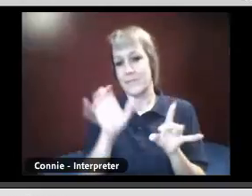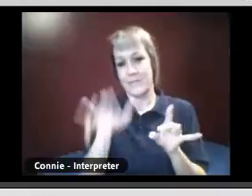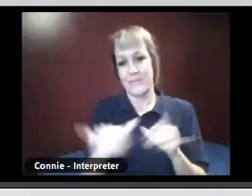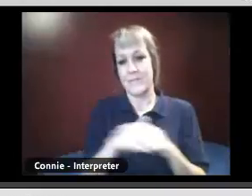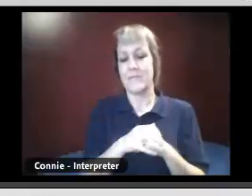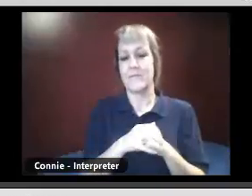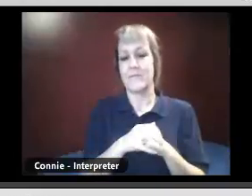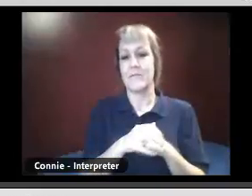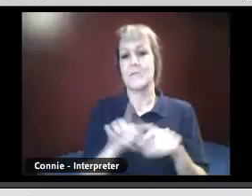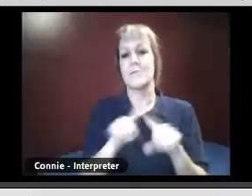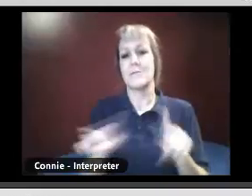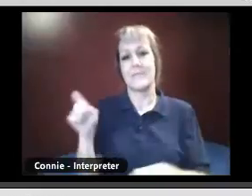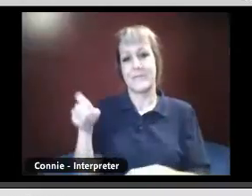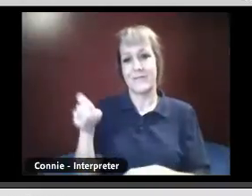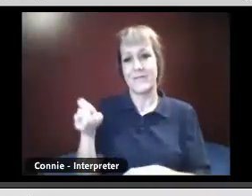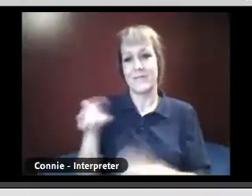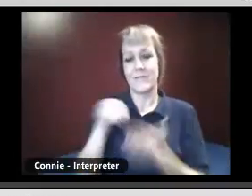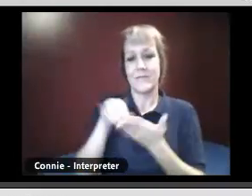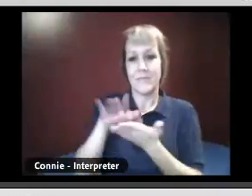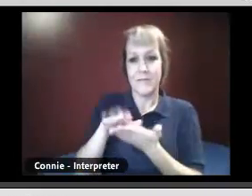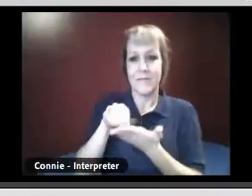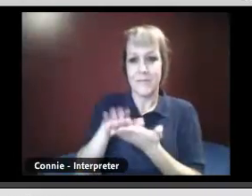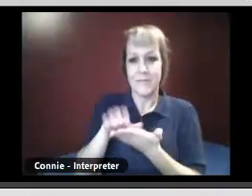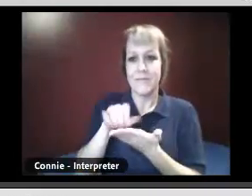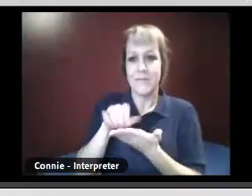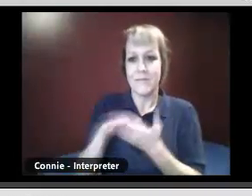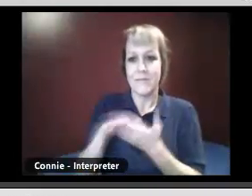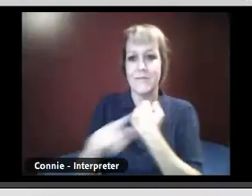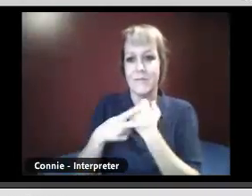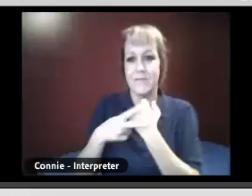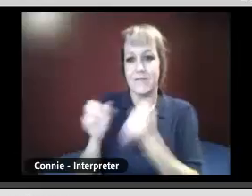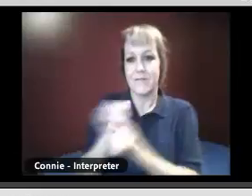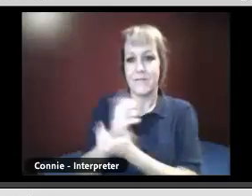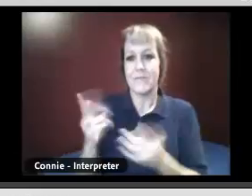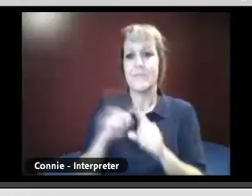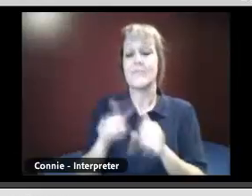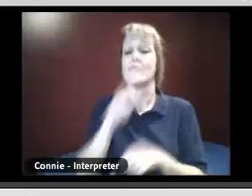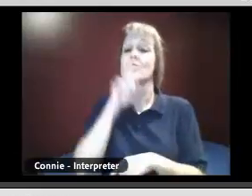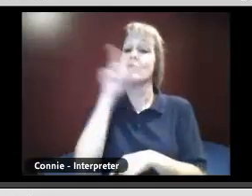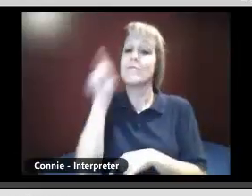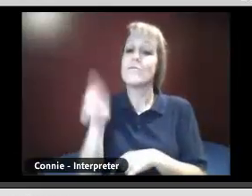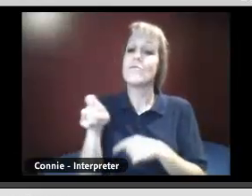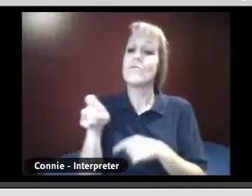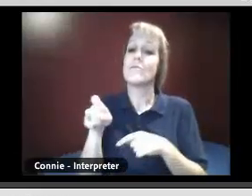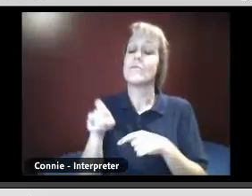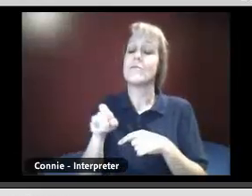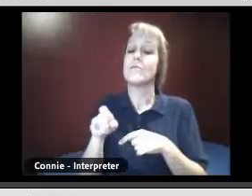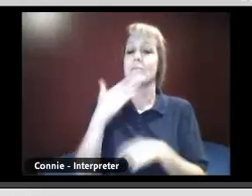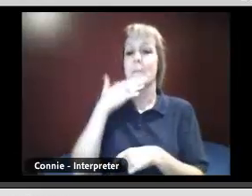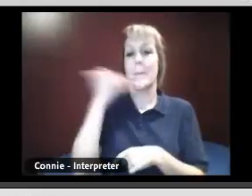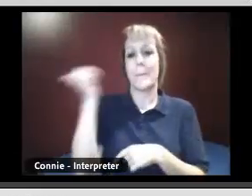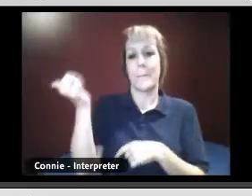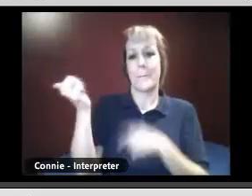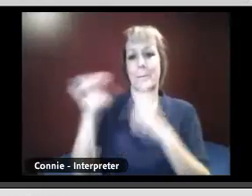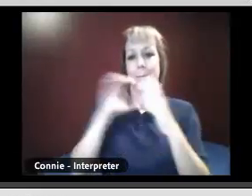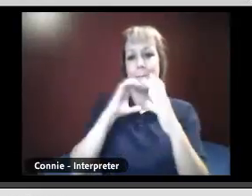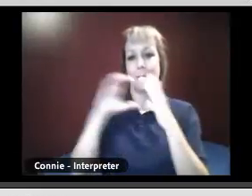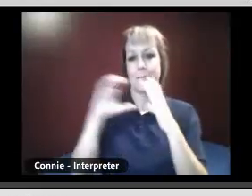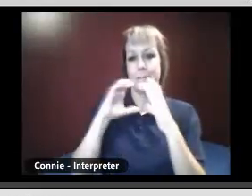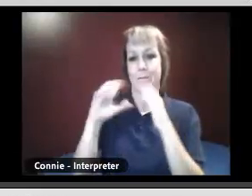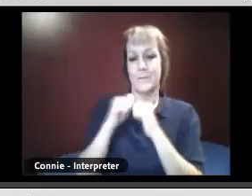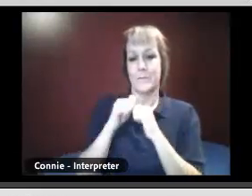is necessary for documentation, but really should result in the best conversation you have with somebody that works